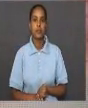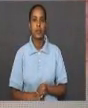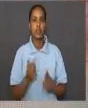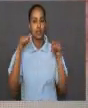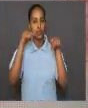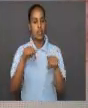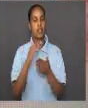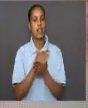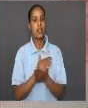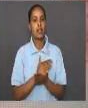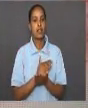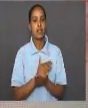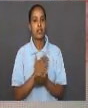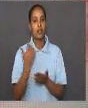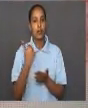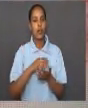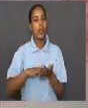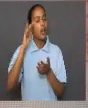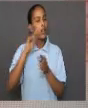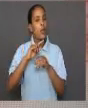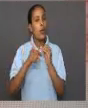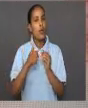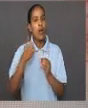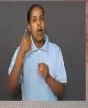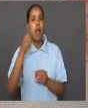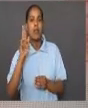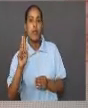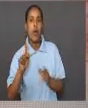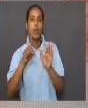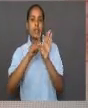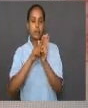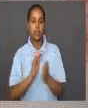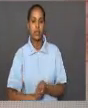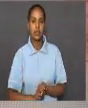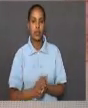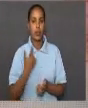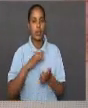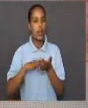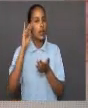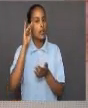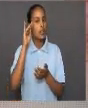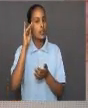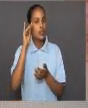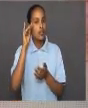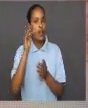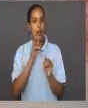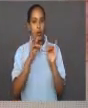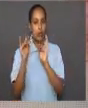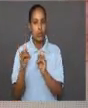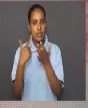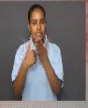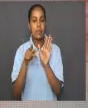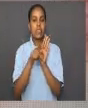In today's lesson, we learned about the Aufbau principle. We learned that according to